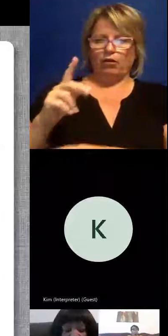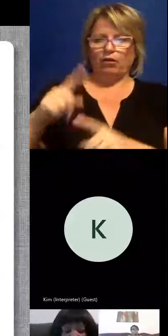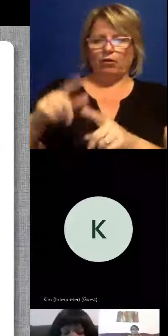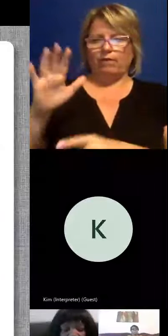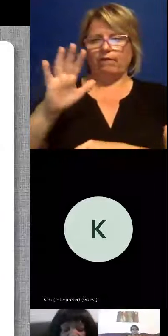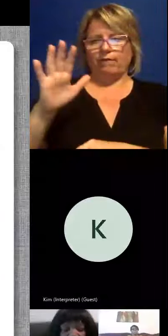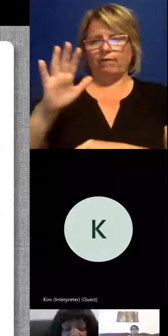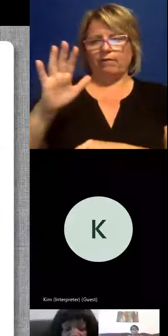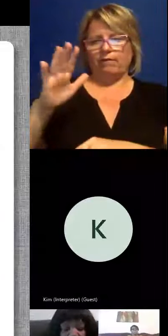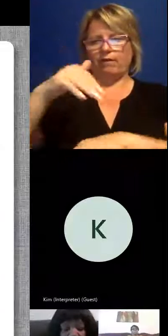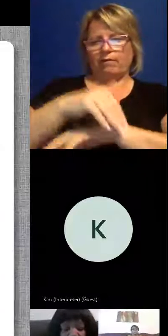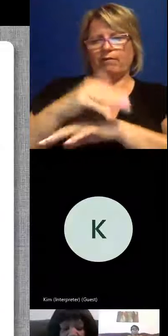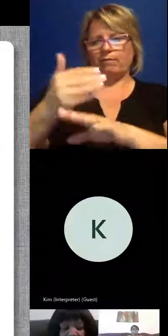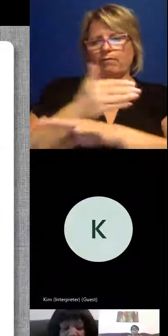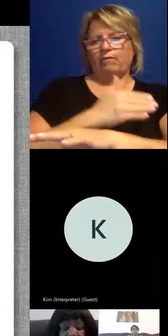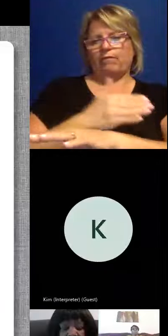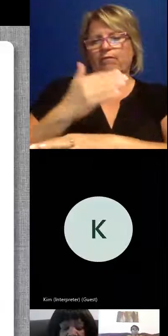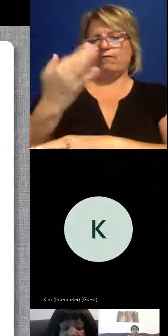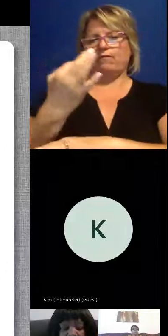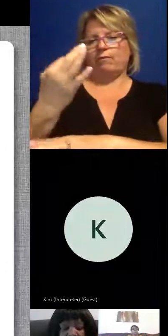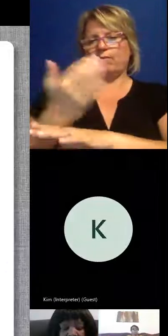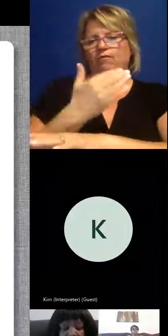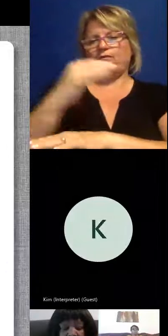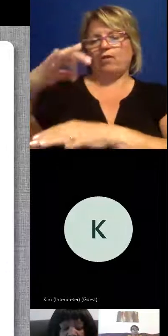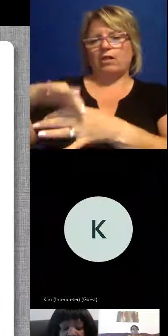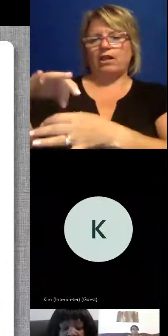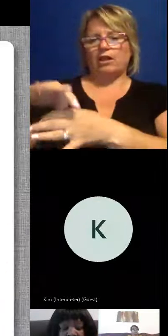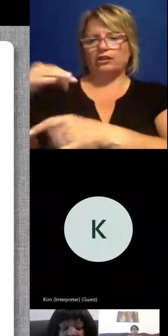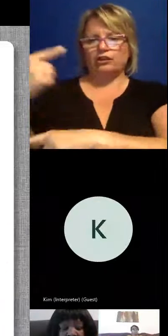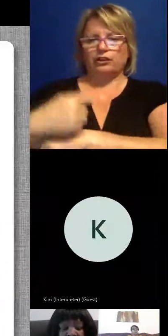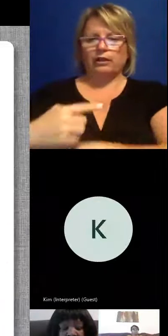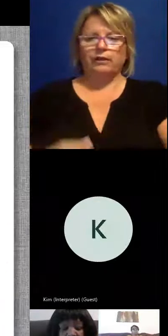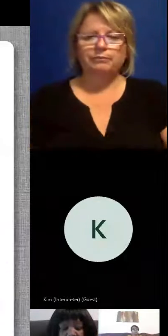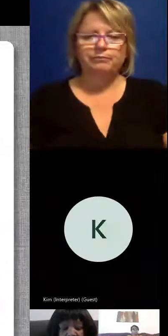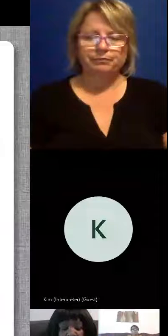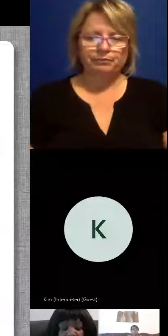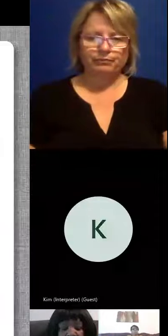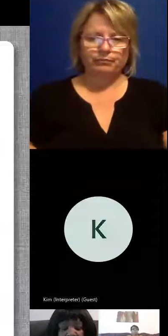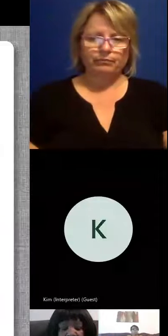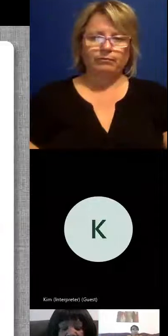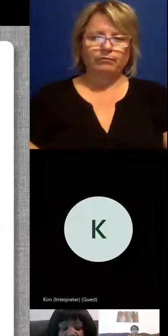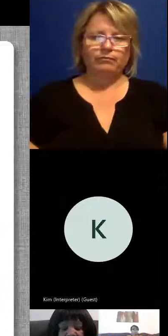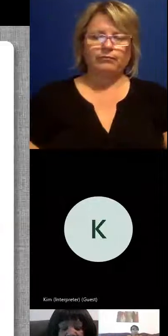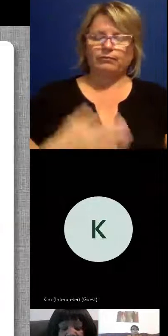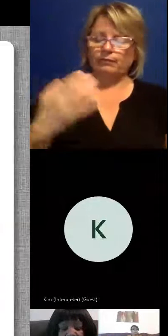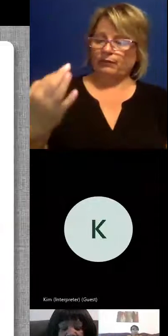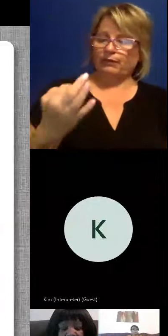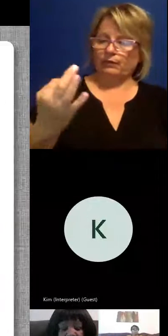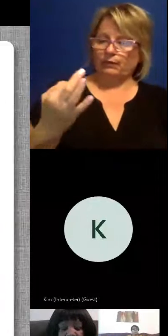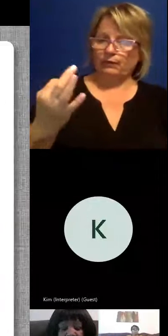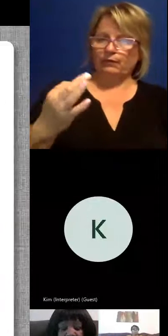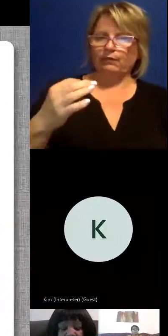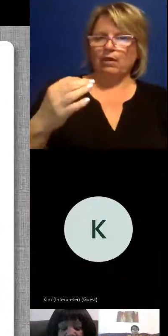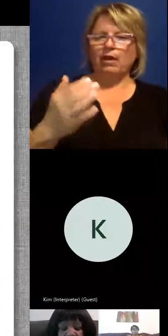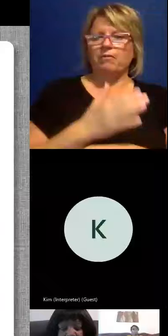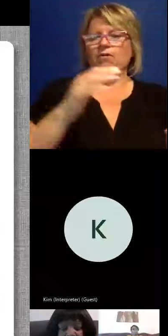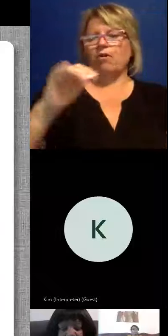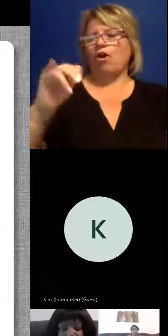than 5 p.m. the Friday before the election. The Friday before August the 2nd is